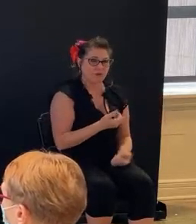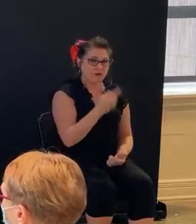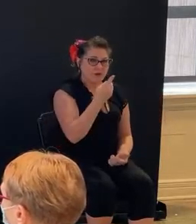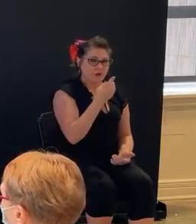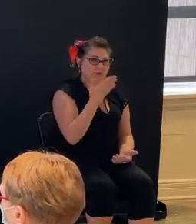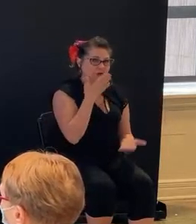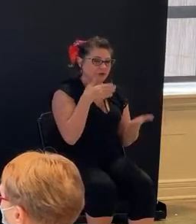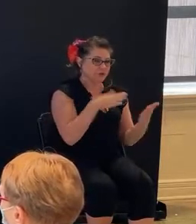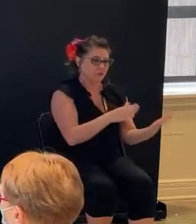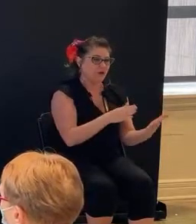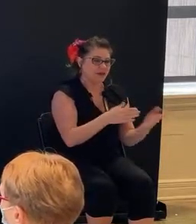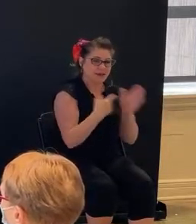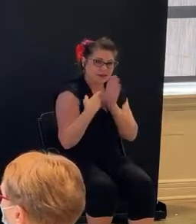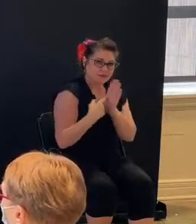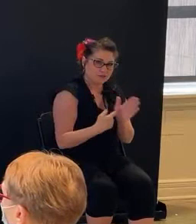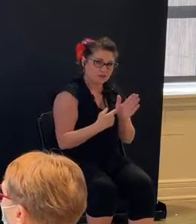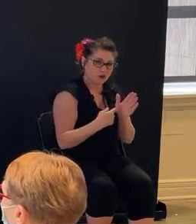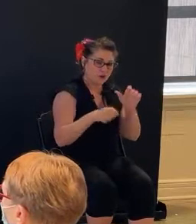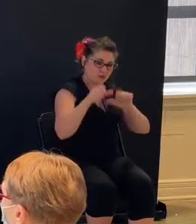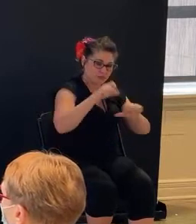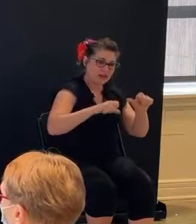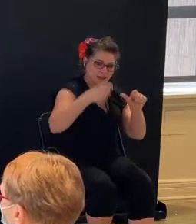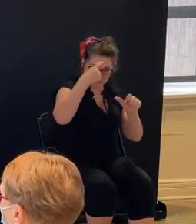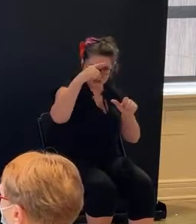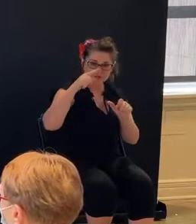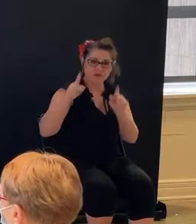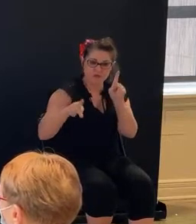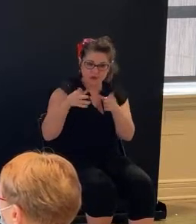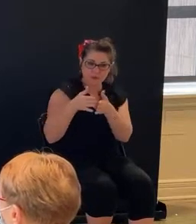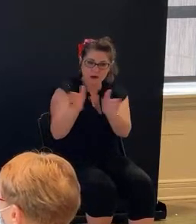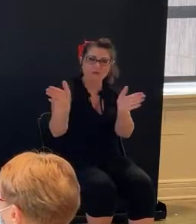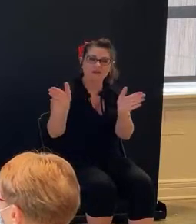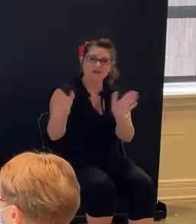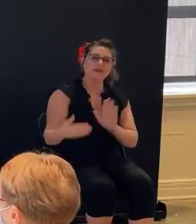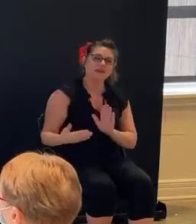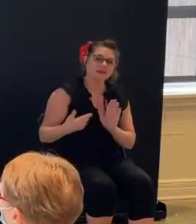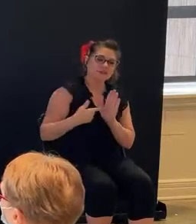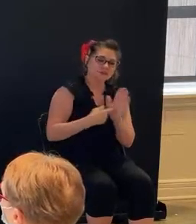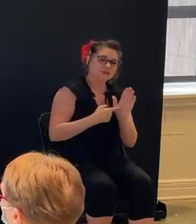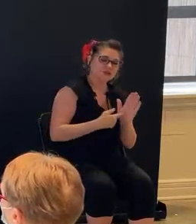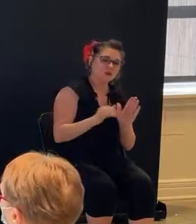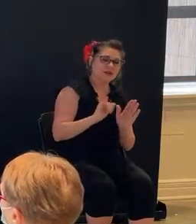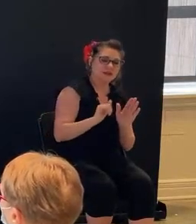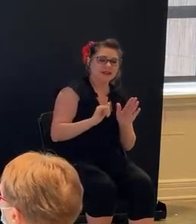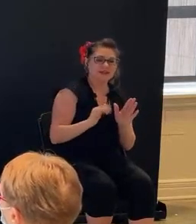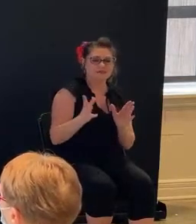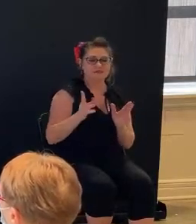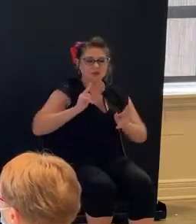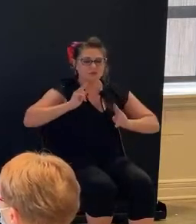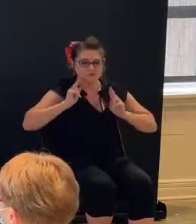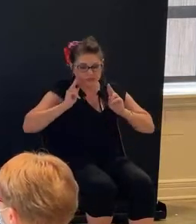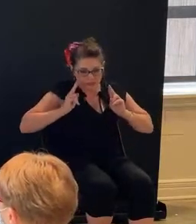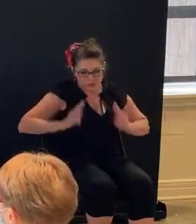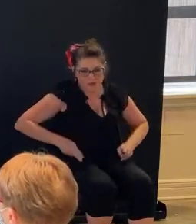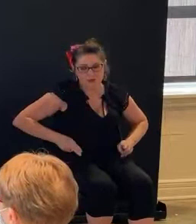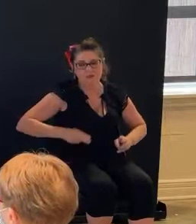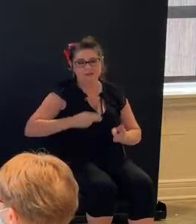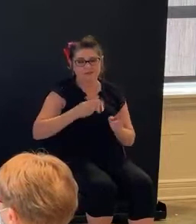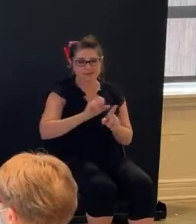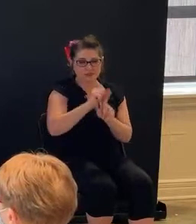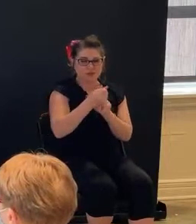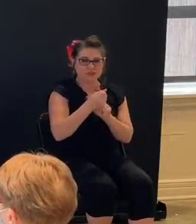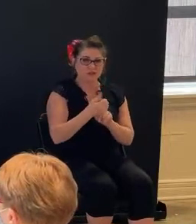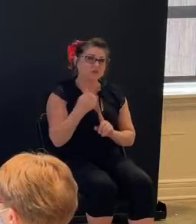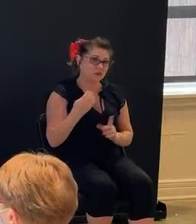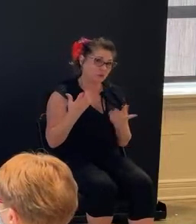convey science to the general public is to convey it as a human enterprise. And to do that, you know, you show the people